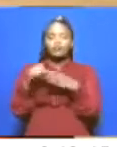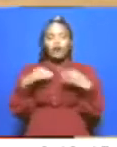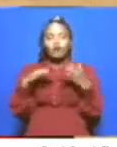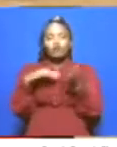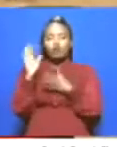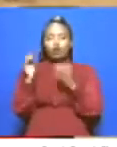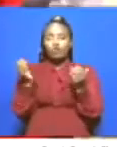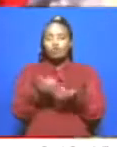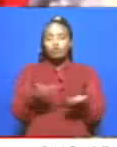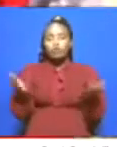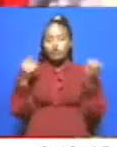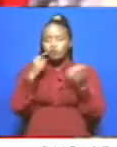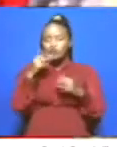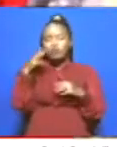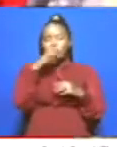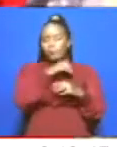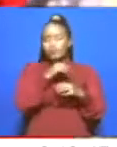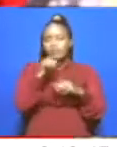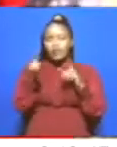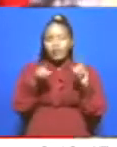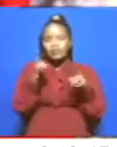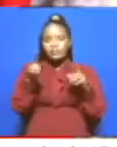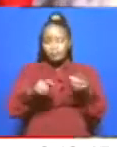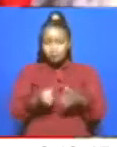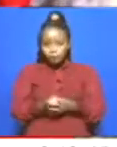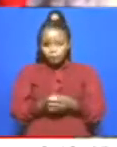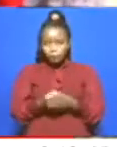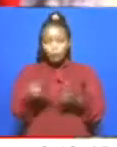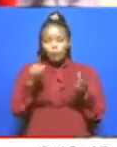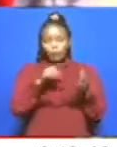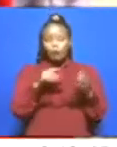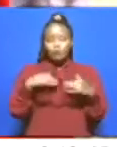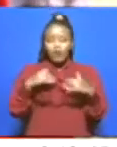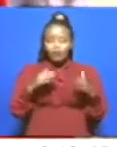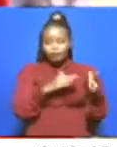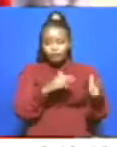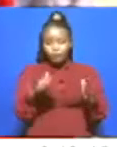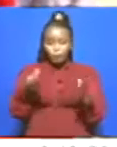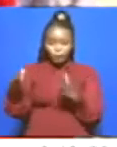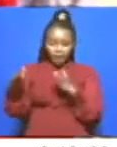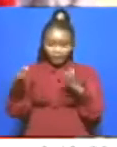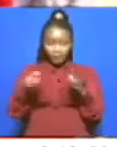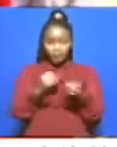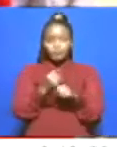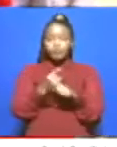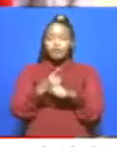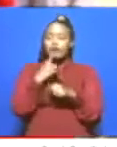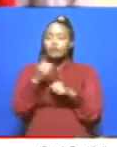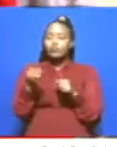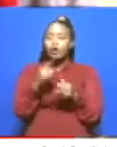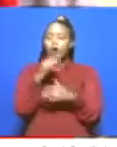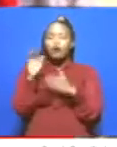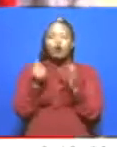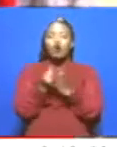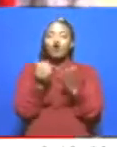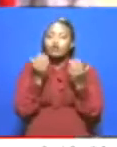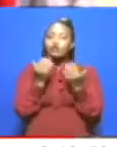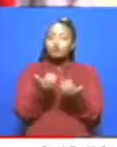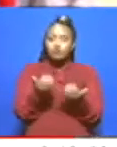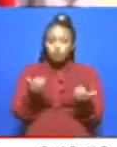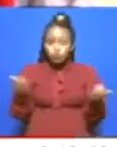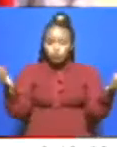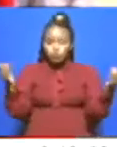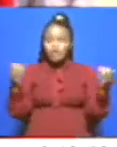national examination. Tumefanya mikakati kuhakikisha ya kuwa watoto wetu wamepewa nafasi kama wa